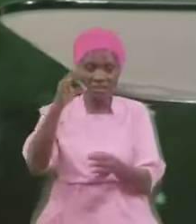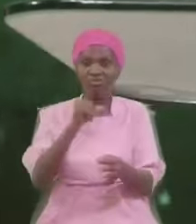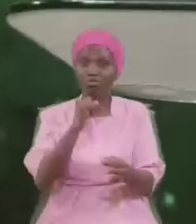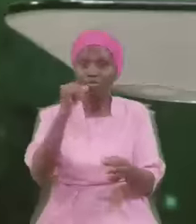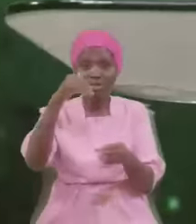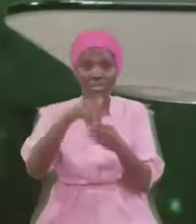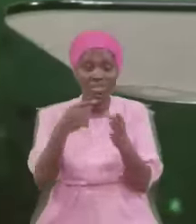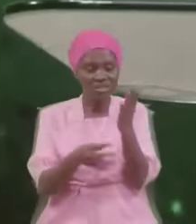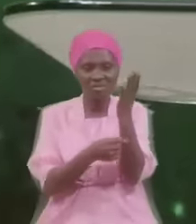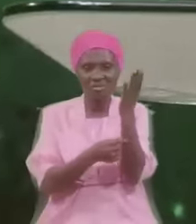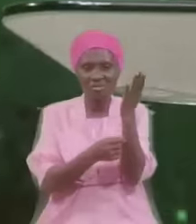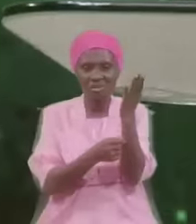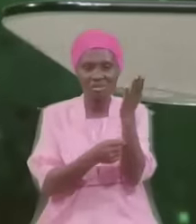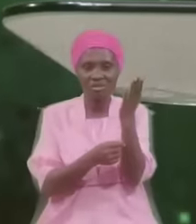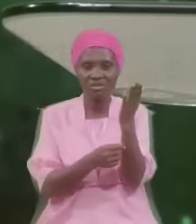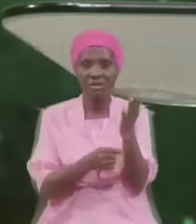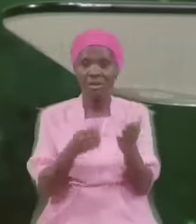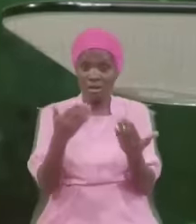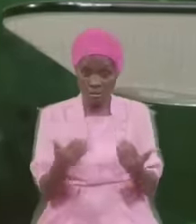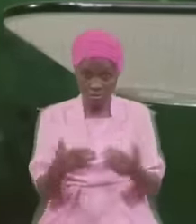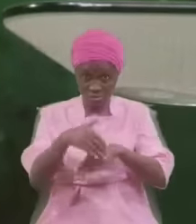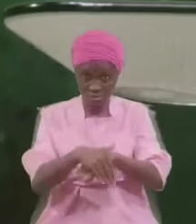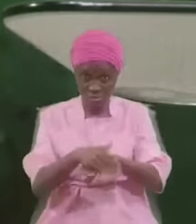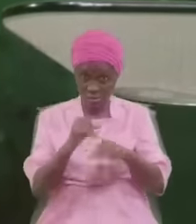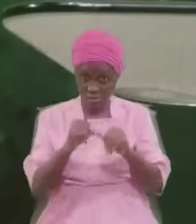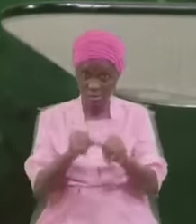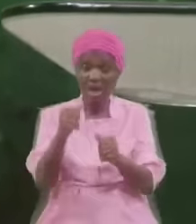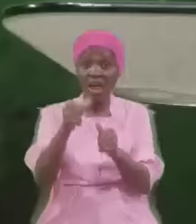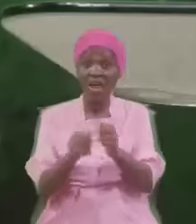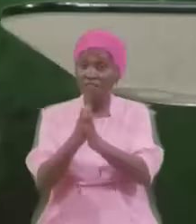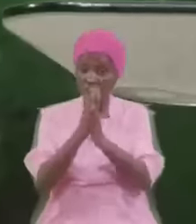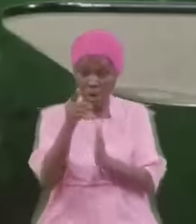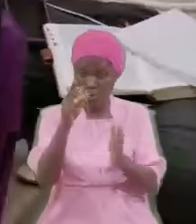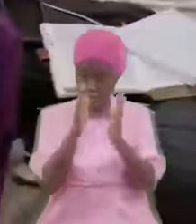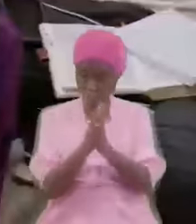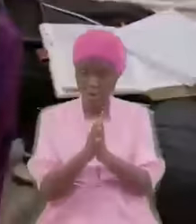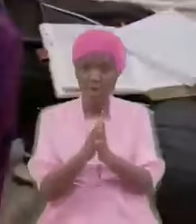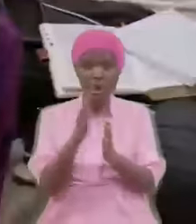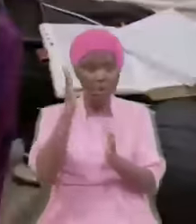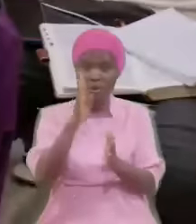Tonight, every prayer you pray will be a prayer in the spirit.